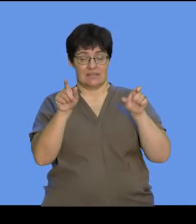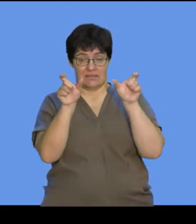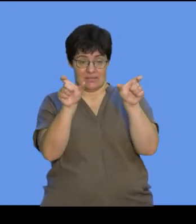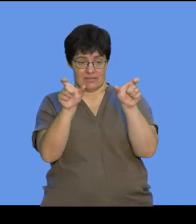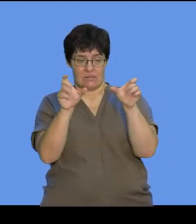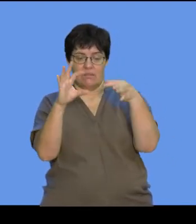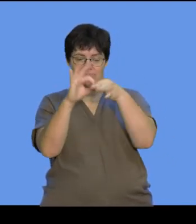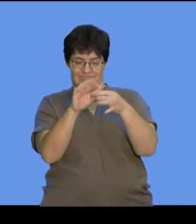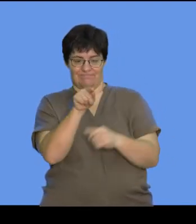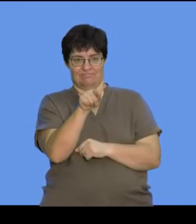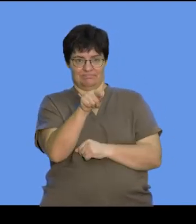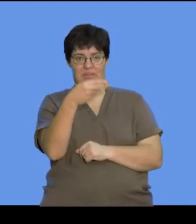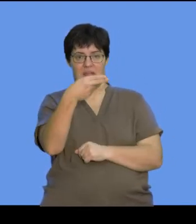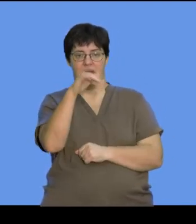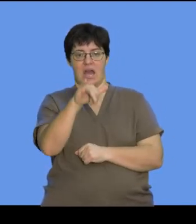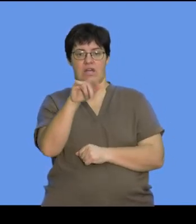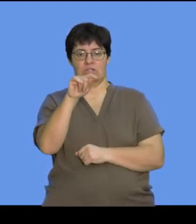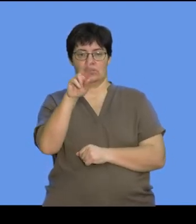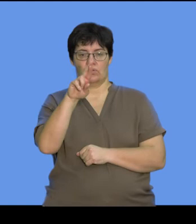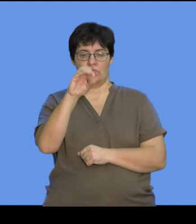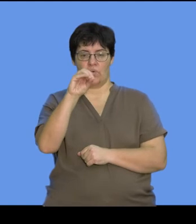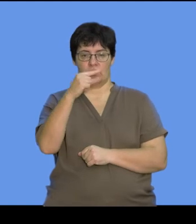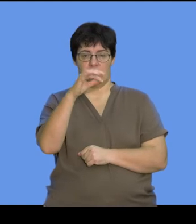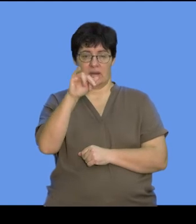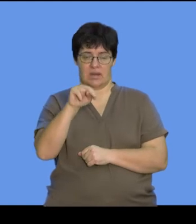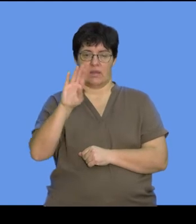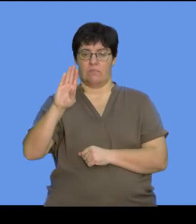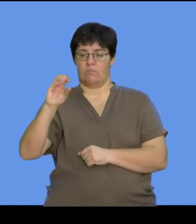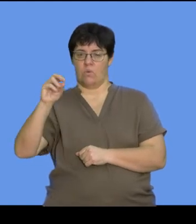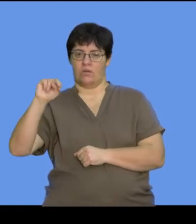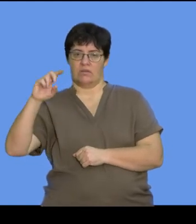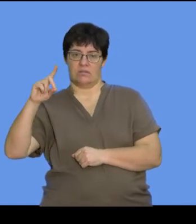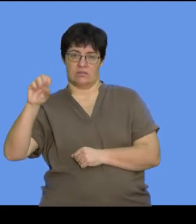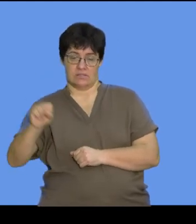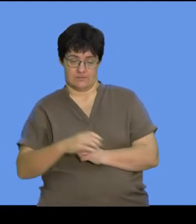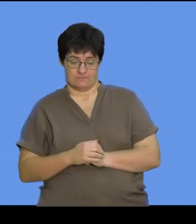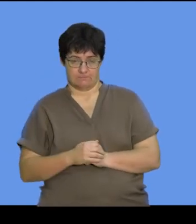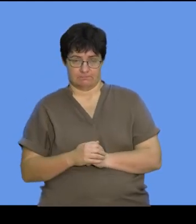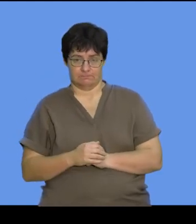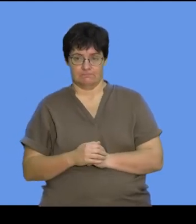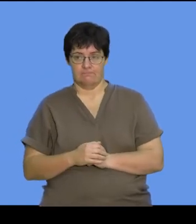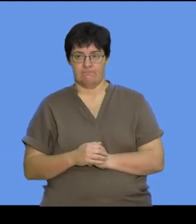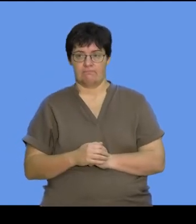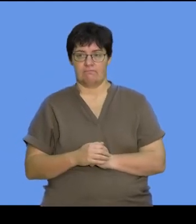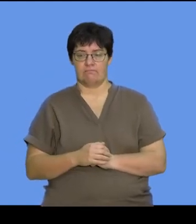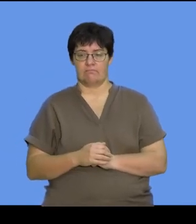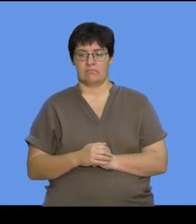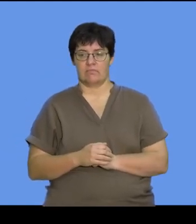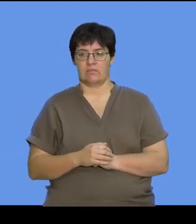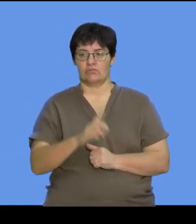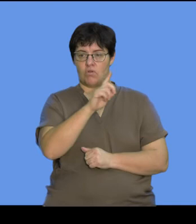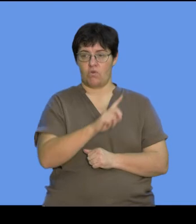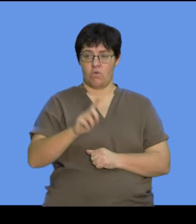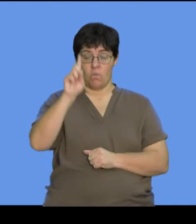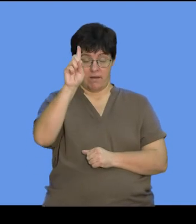together by the hydrogen bonds. Okay, so that's what we're looking at for number 1. The next structure that we needed to identify